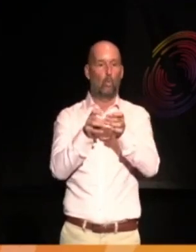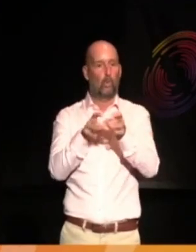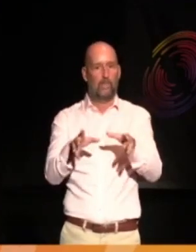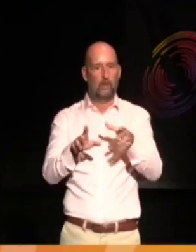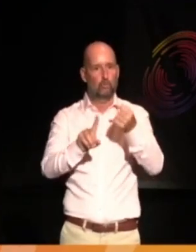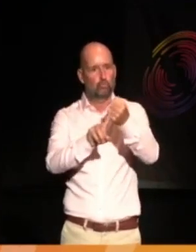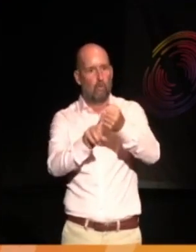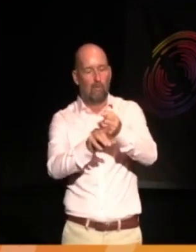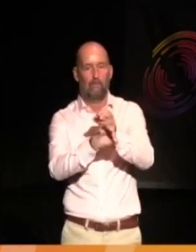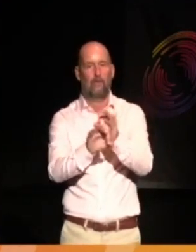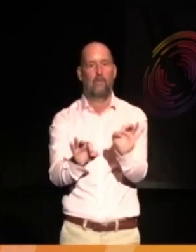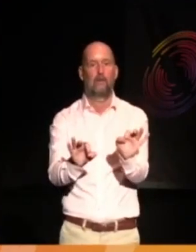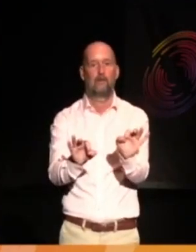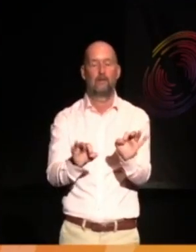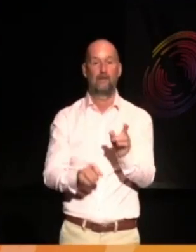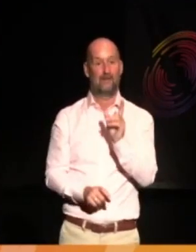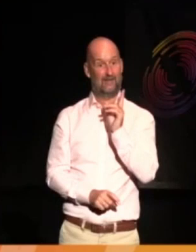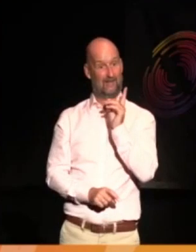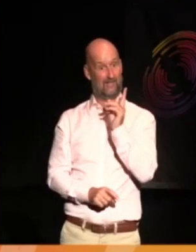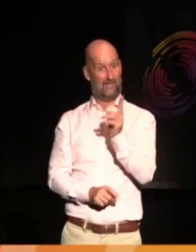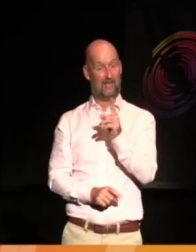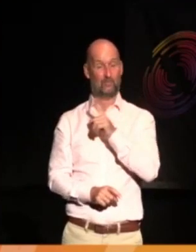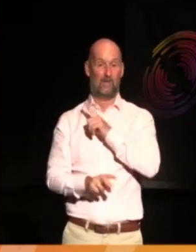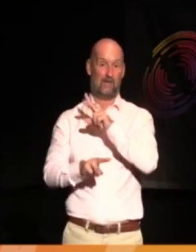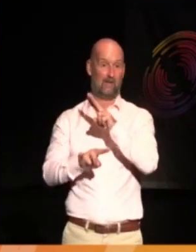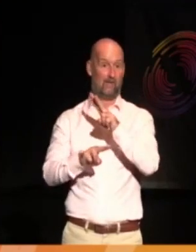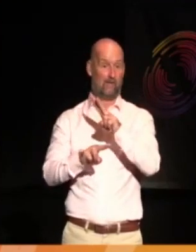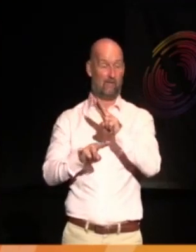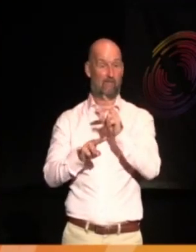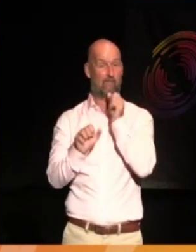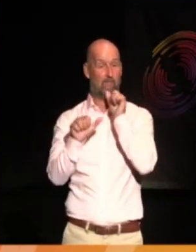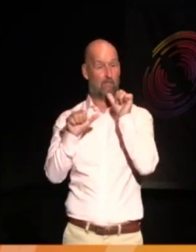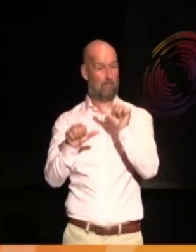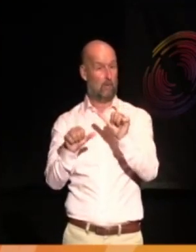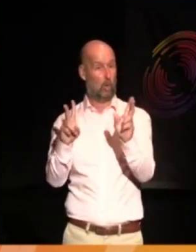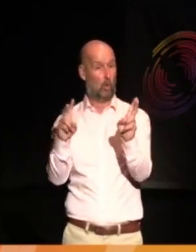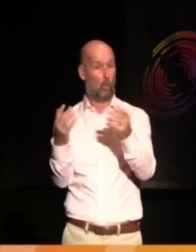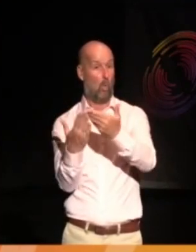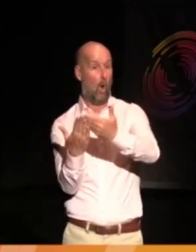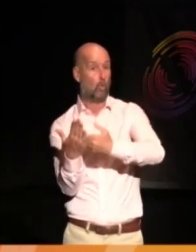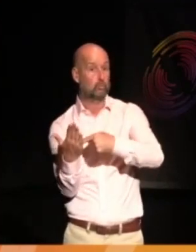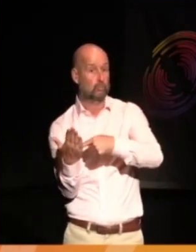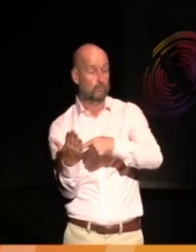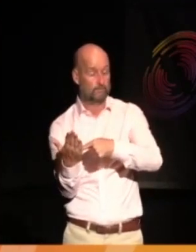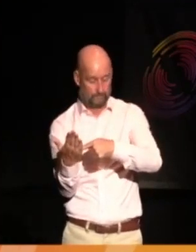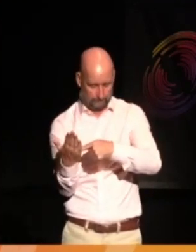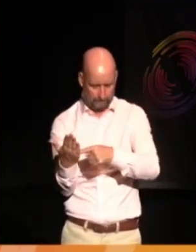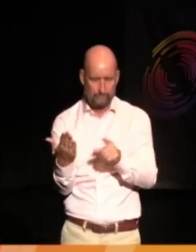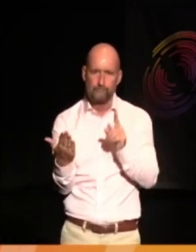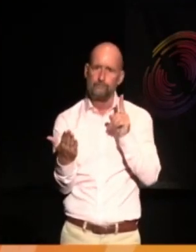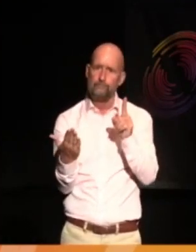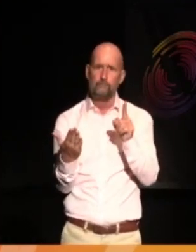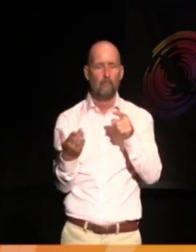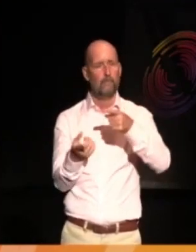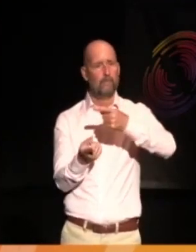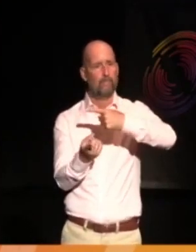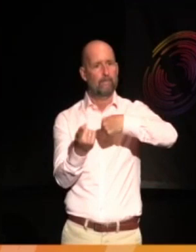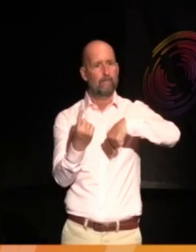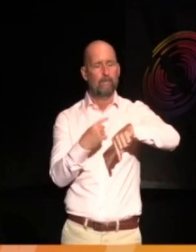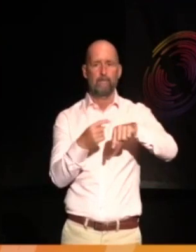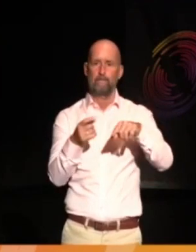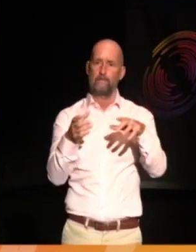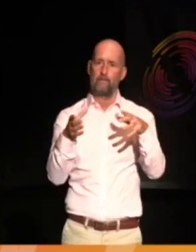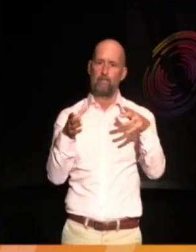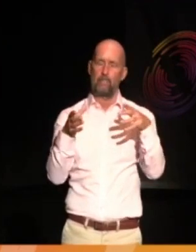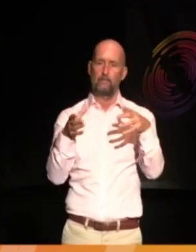Yeah, so that was the point of my Frederick Douglass quote, that kind of the forces that made